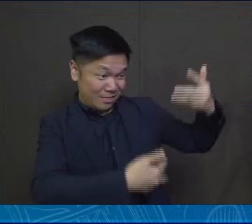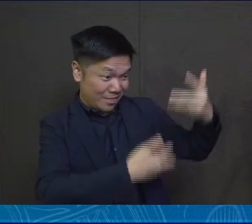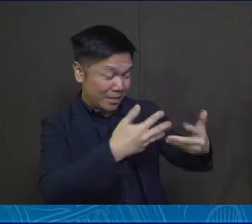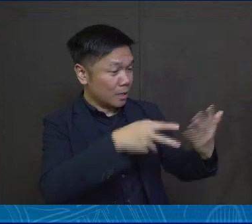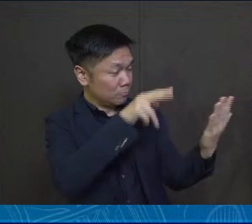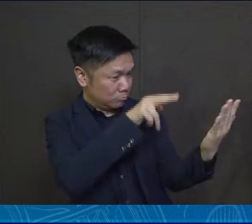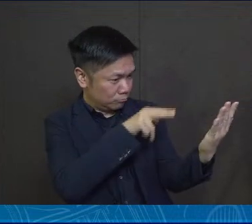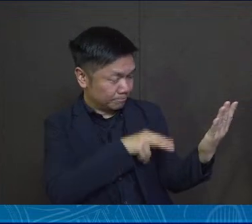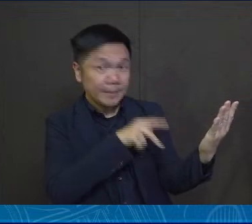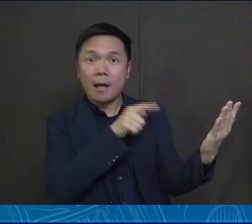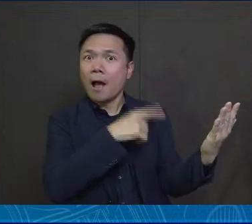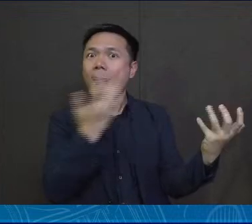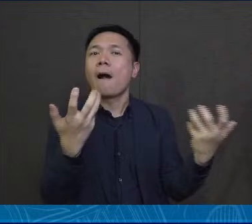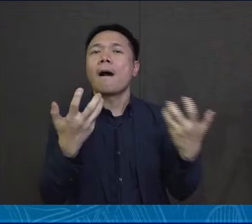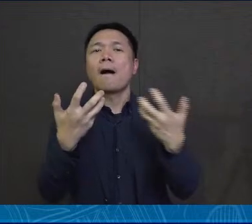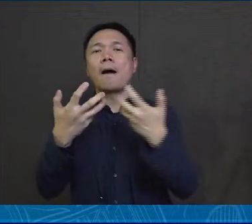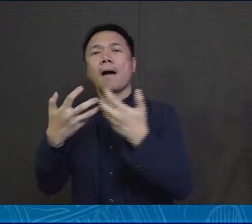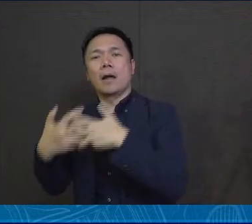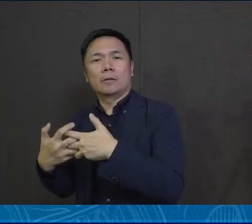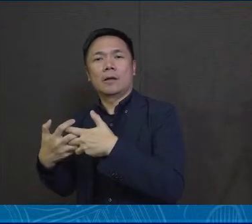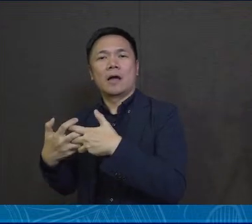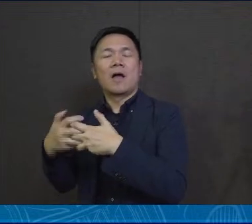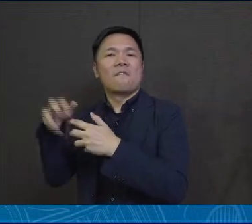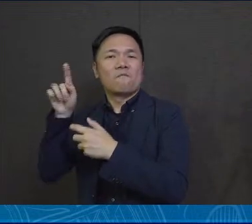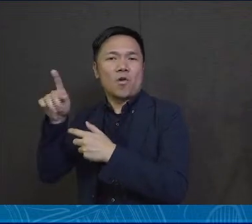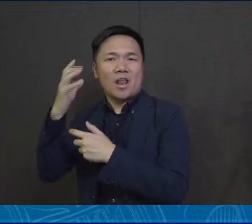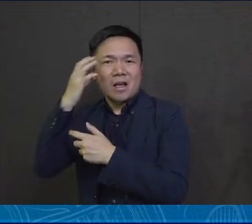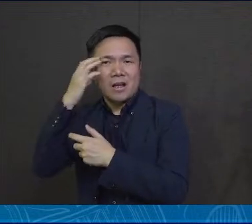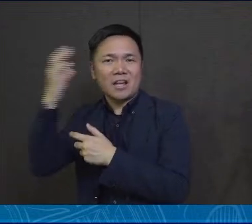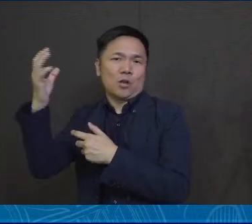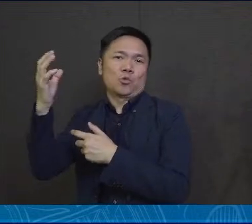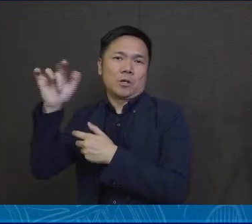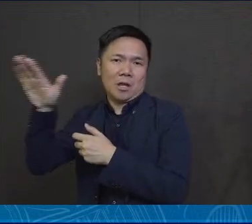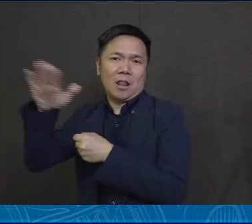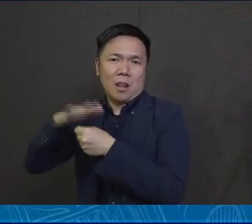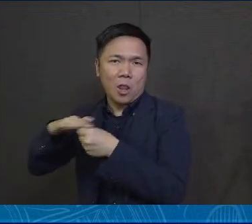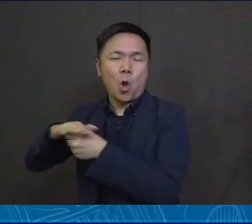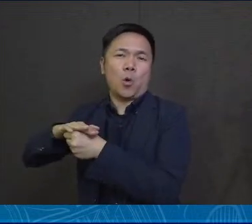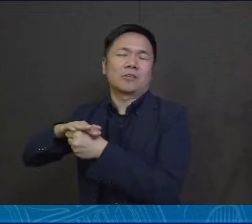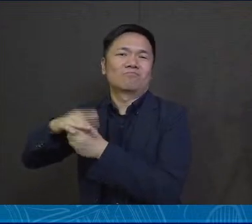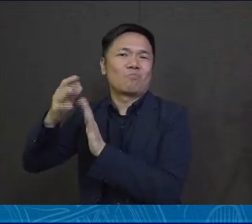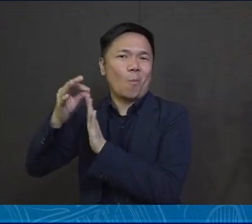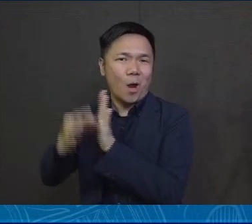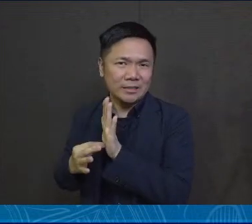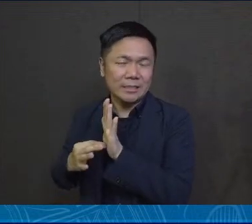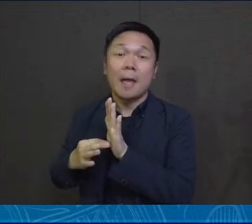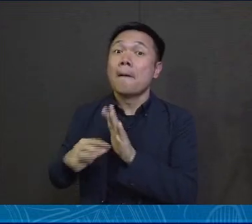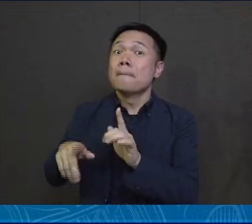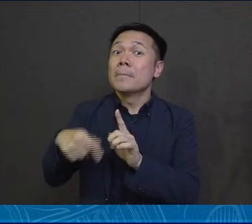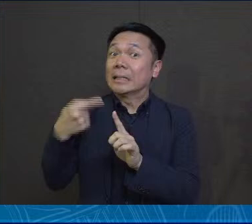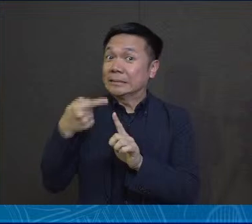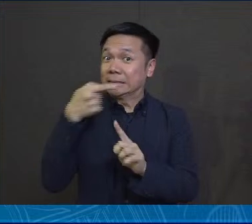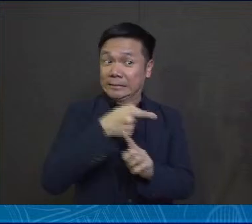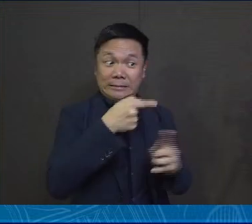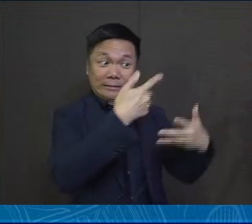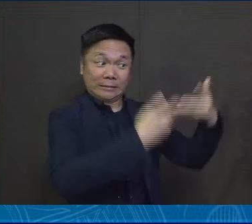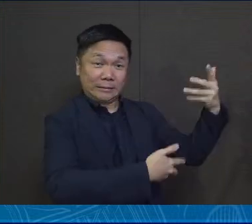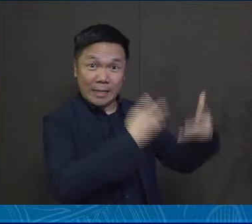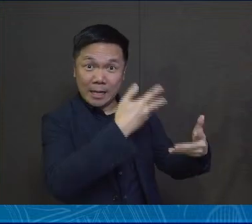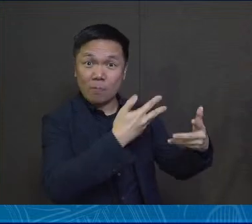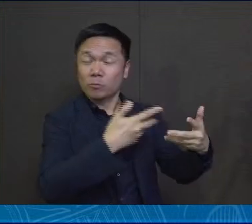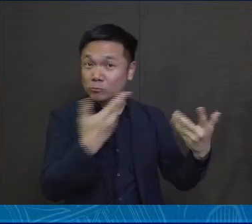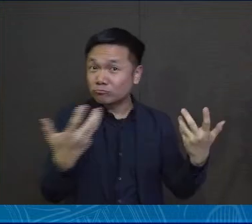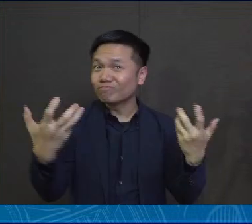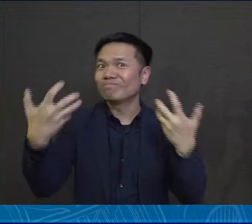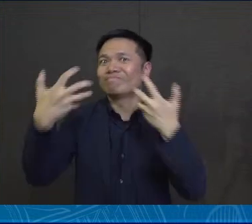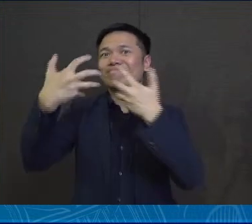frameworks at both the national and local levels. And by embedding data into policy-making